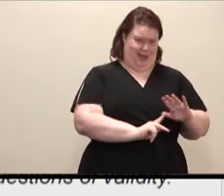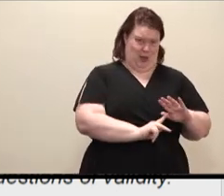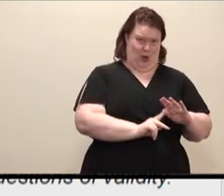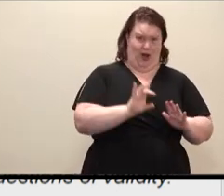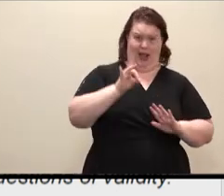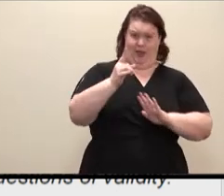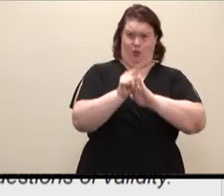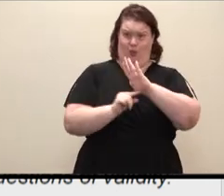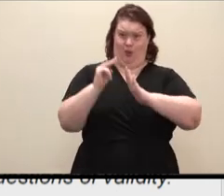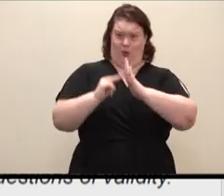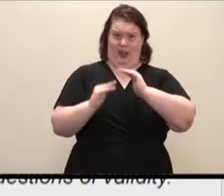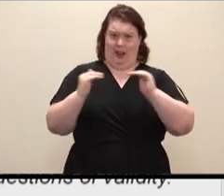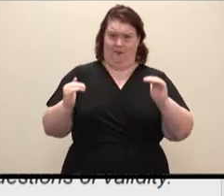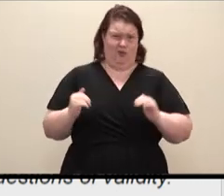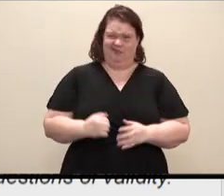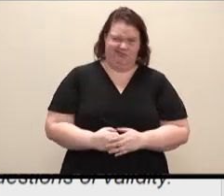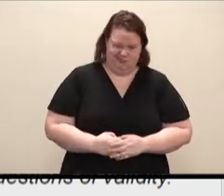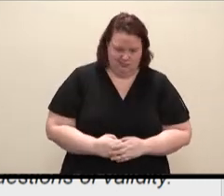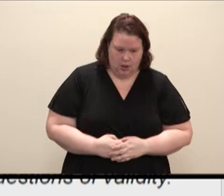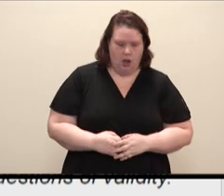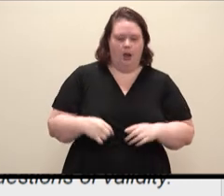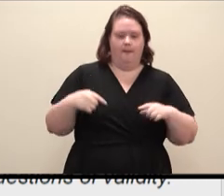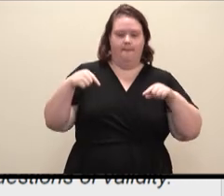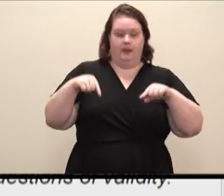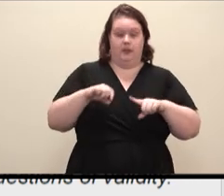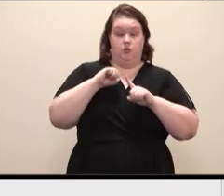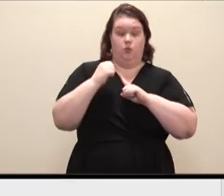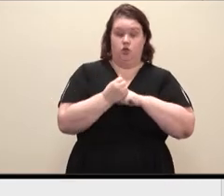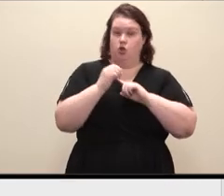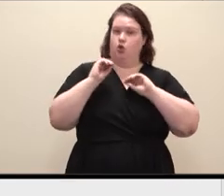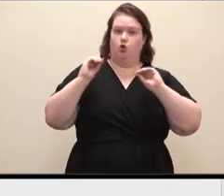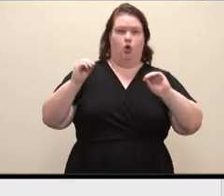But in this case, neither high school asked to have any kids retest.